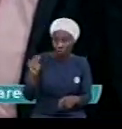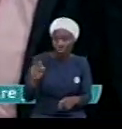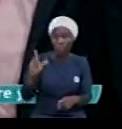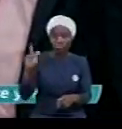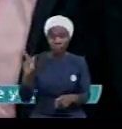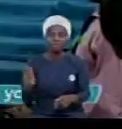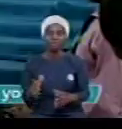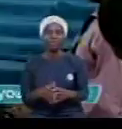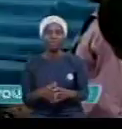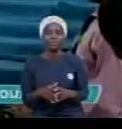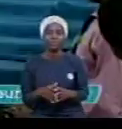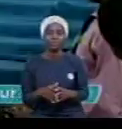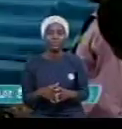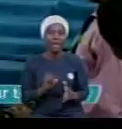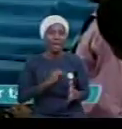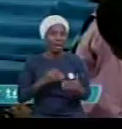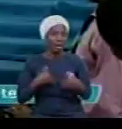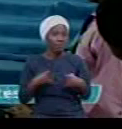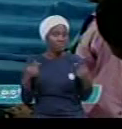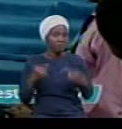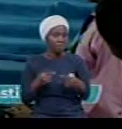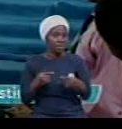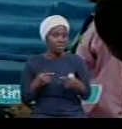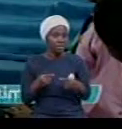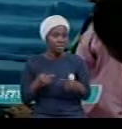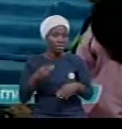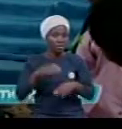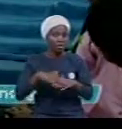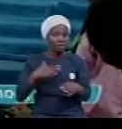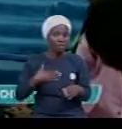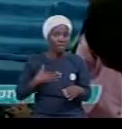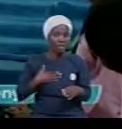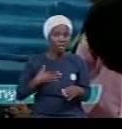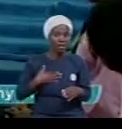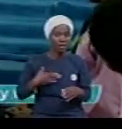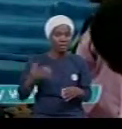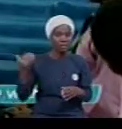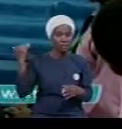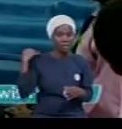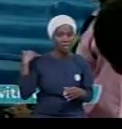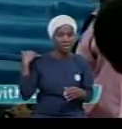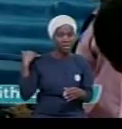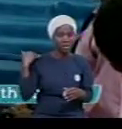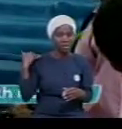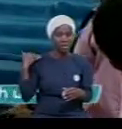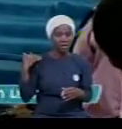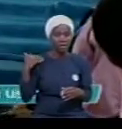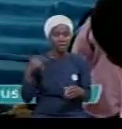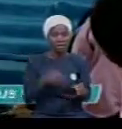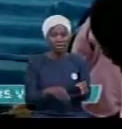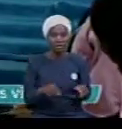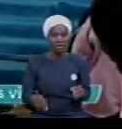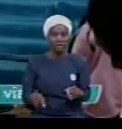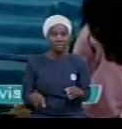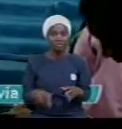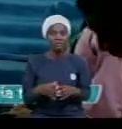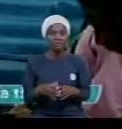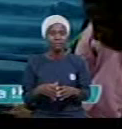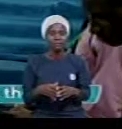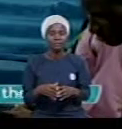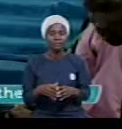pains here. If I walk, I will be as if there is wound inside